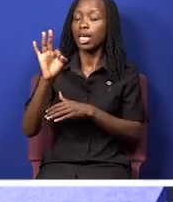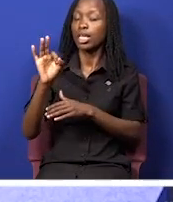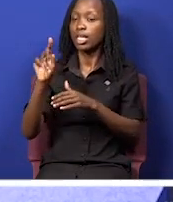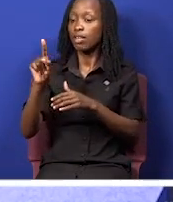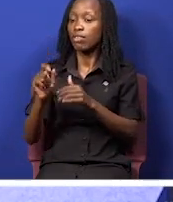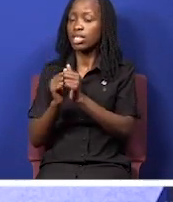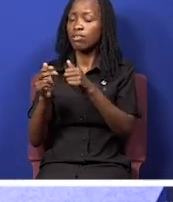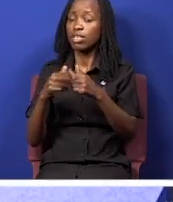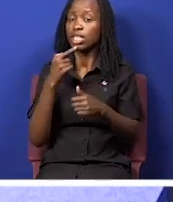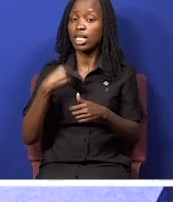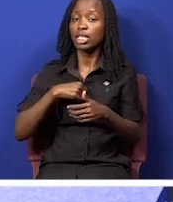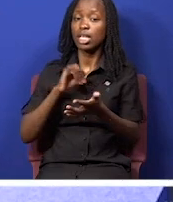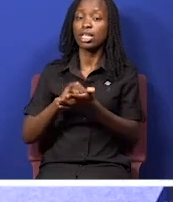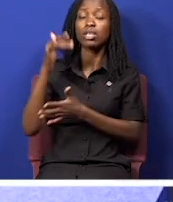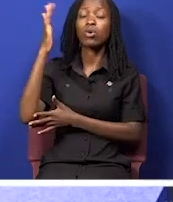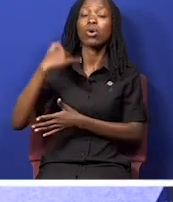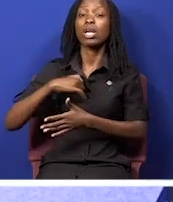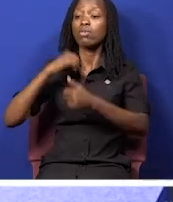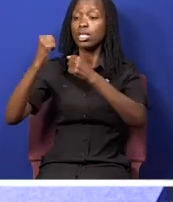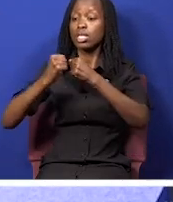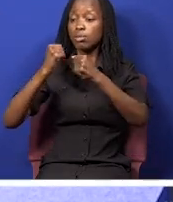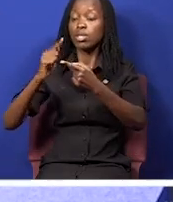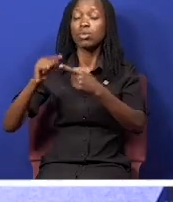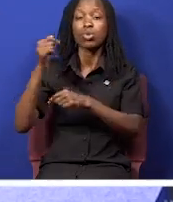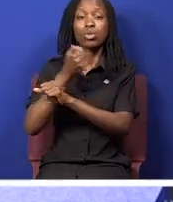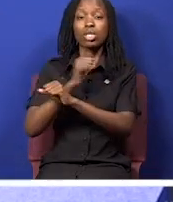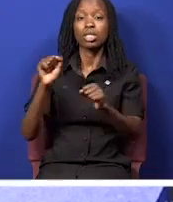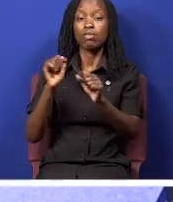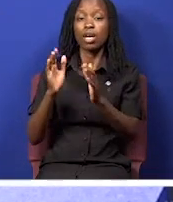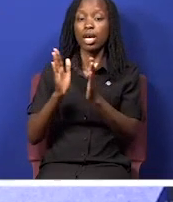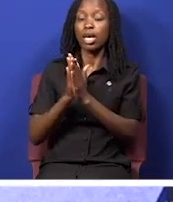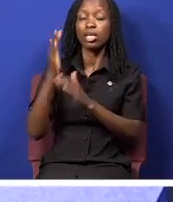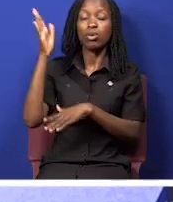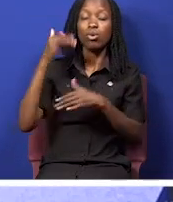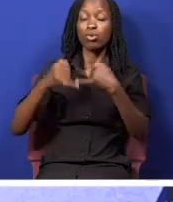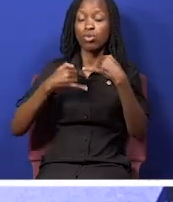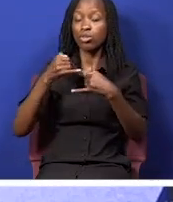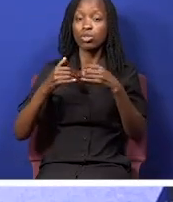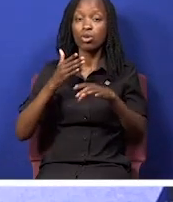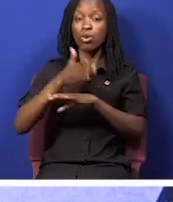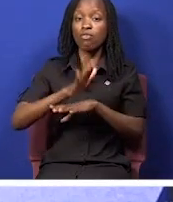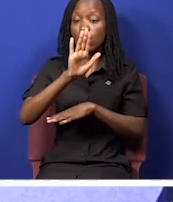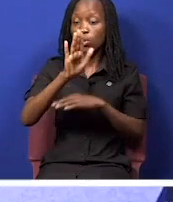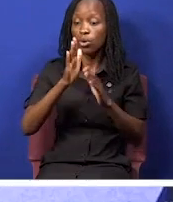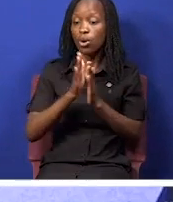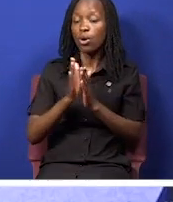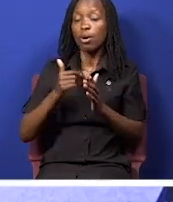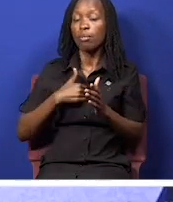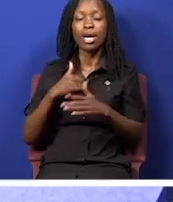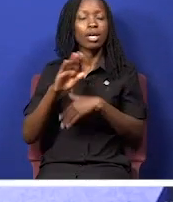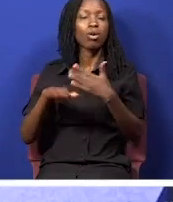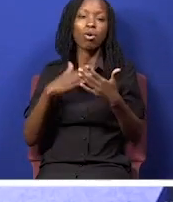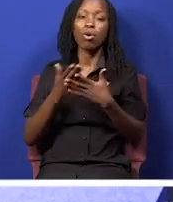also tells us that our God is mighty to save and that he rejoices over you, over me, and